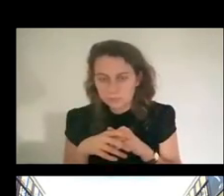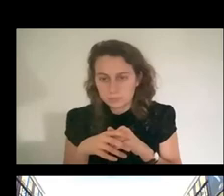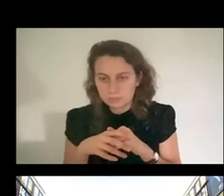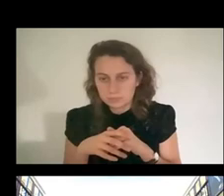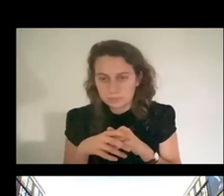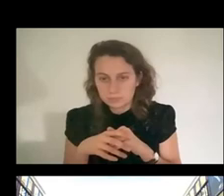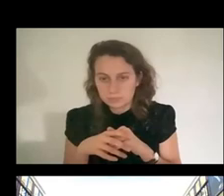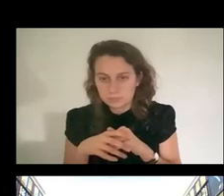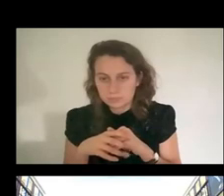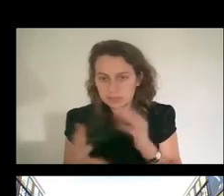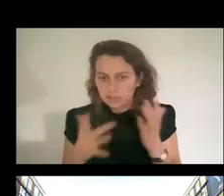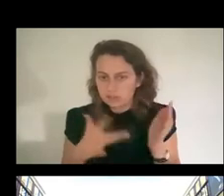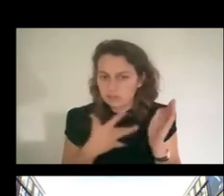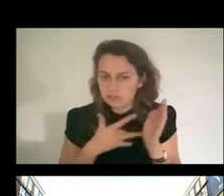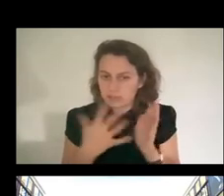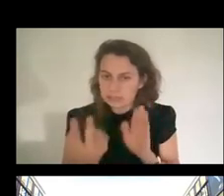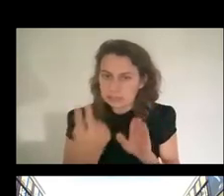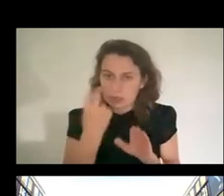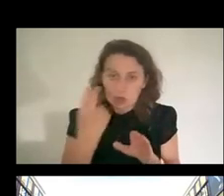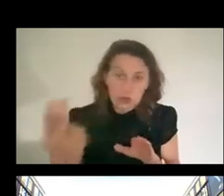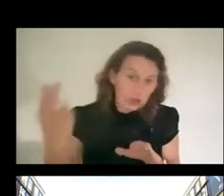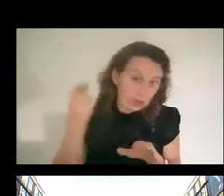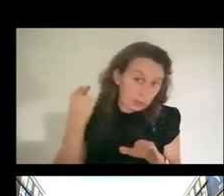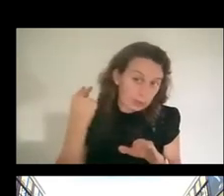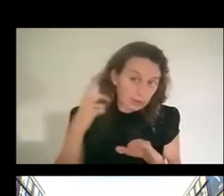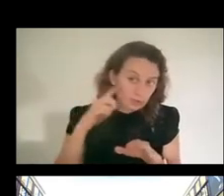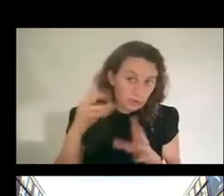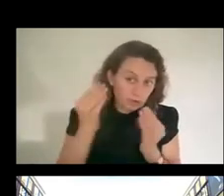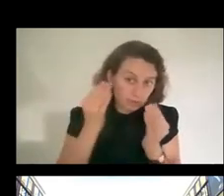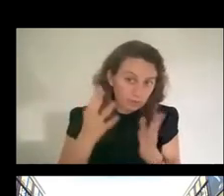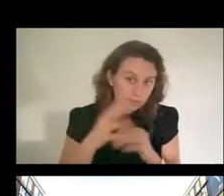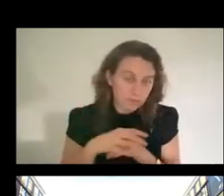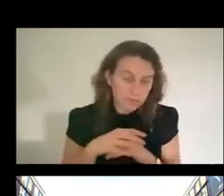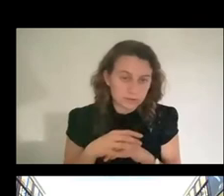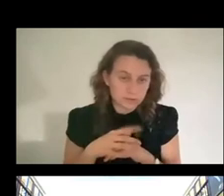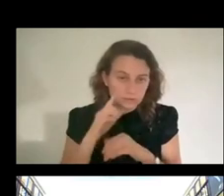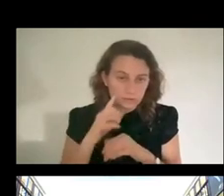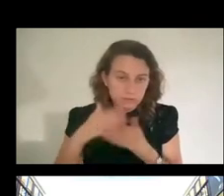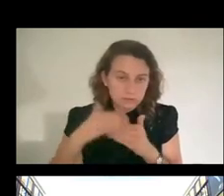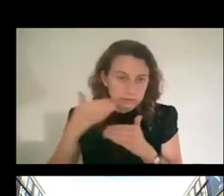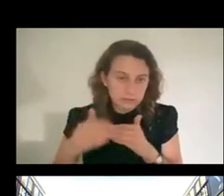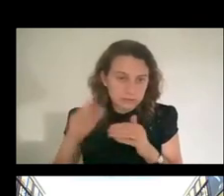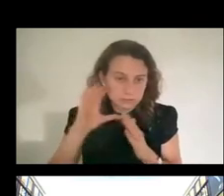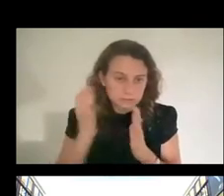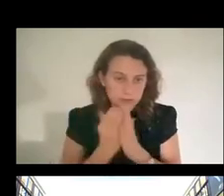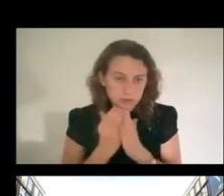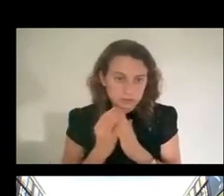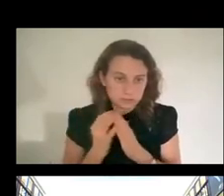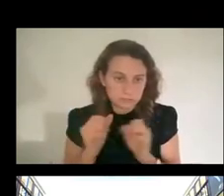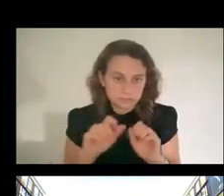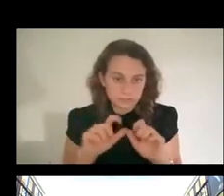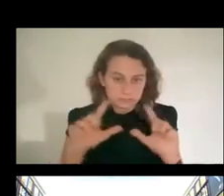it's always looking backwards for information to create the next image. And